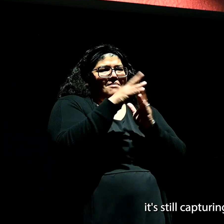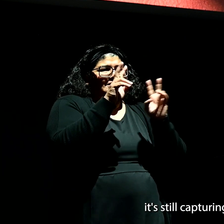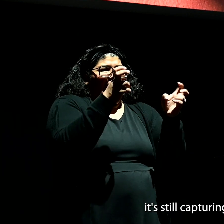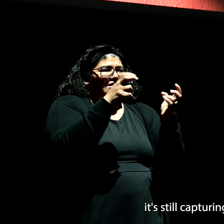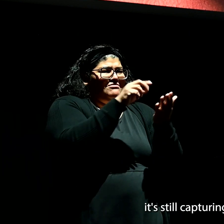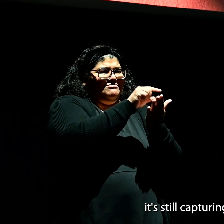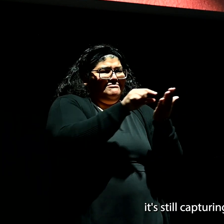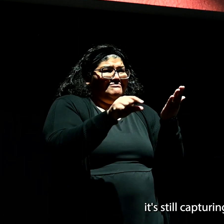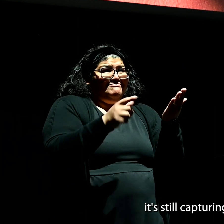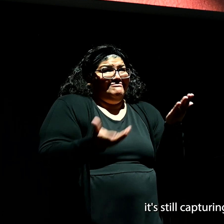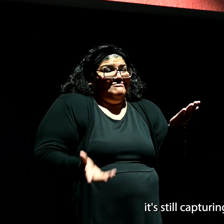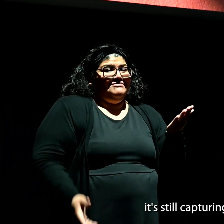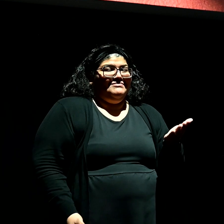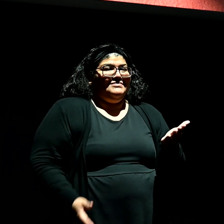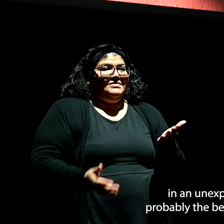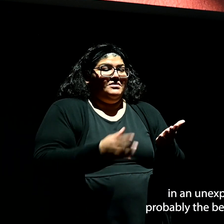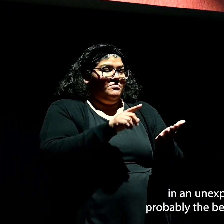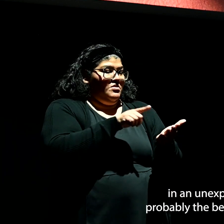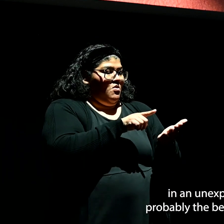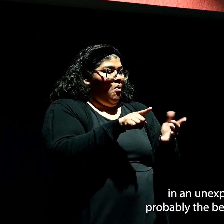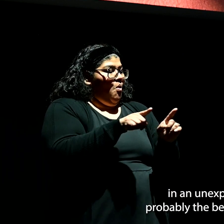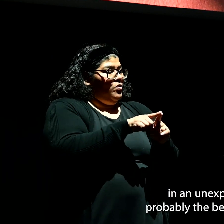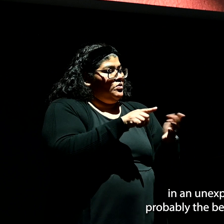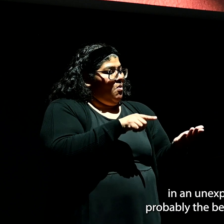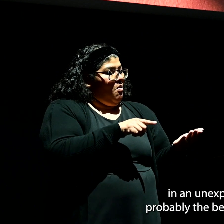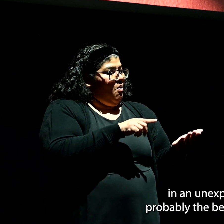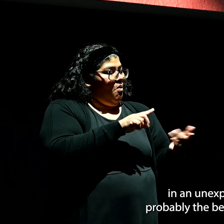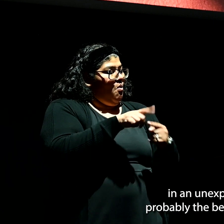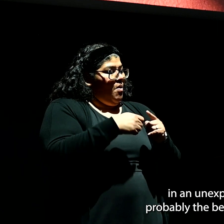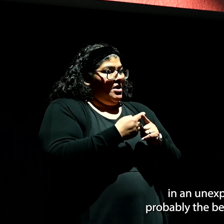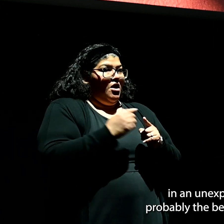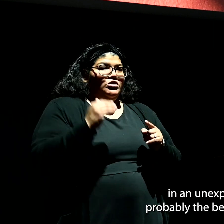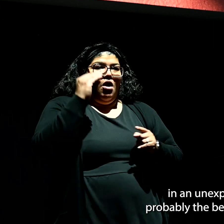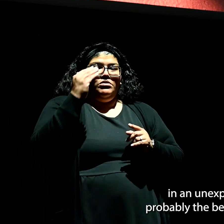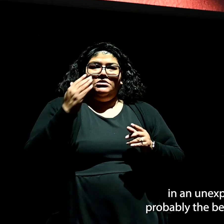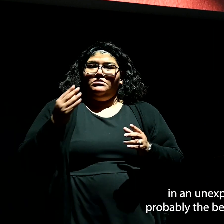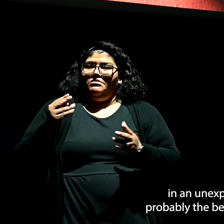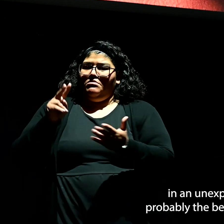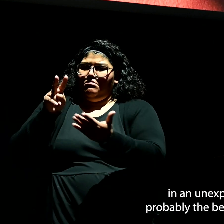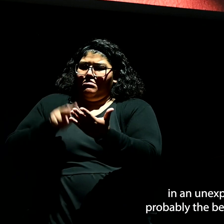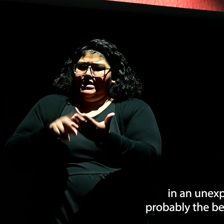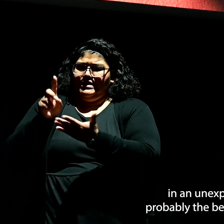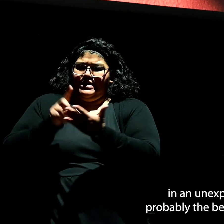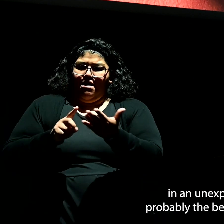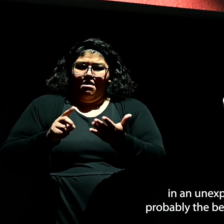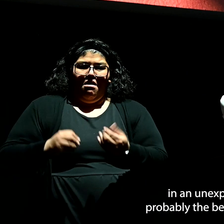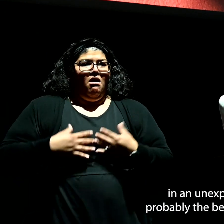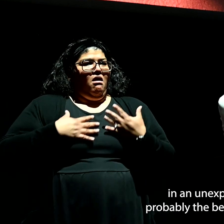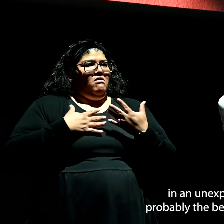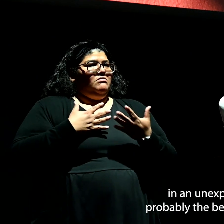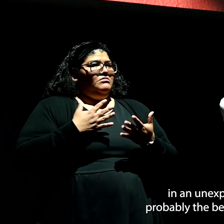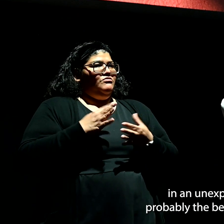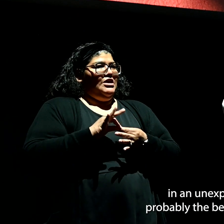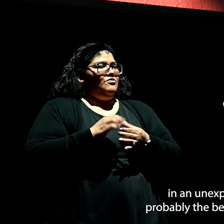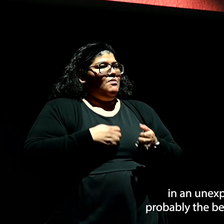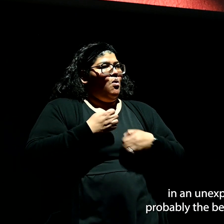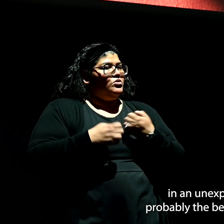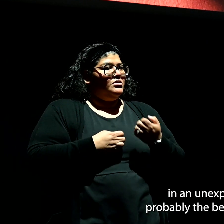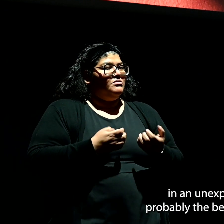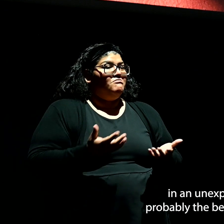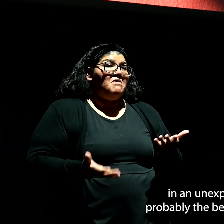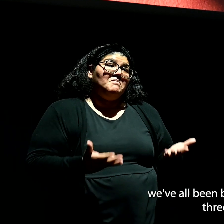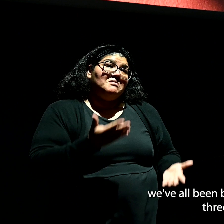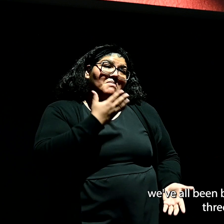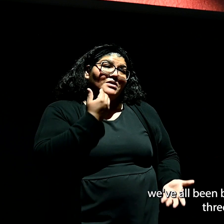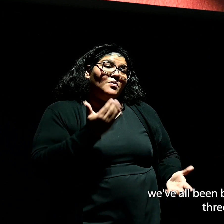it's still capturing someone's emotion in an unexpected way is probably the best way to. So